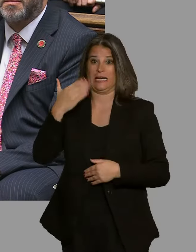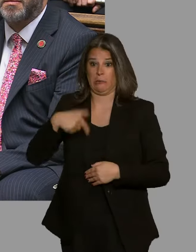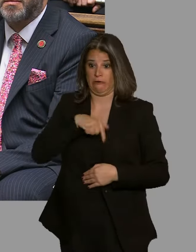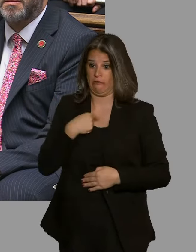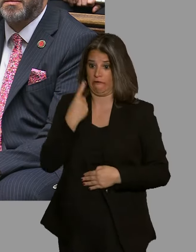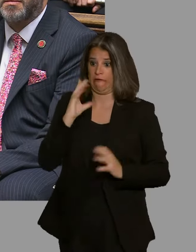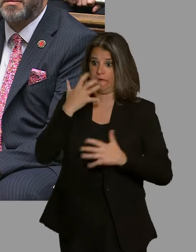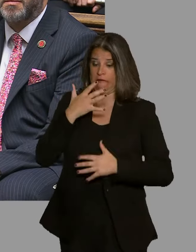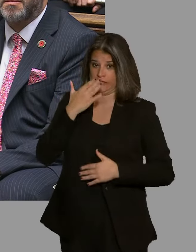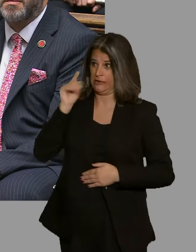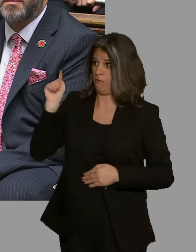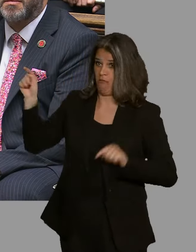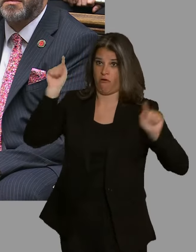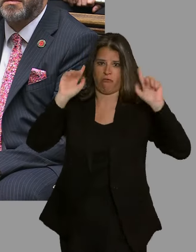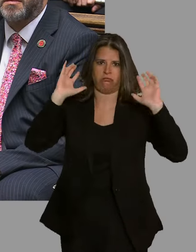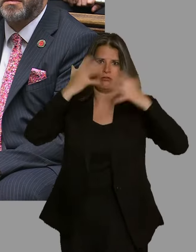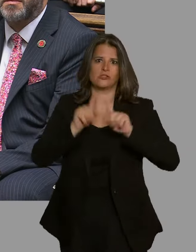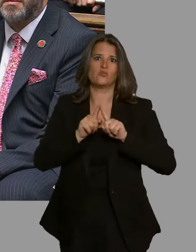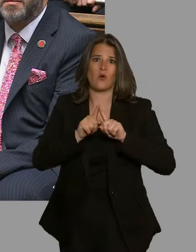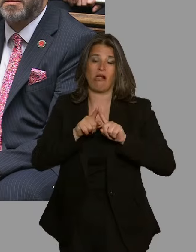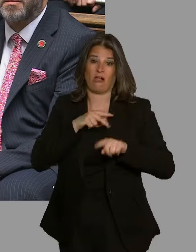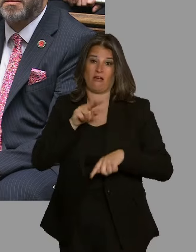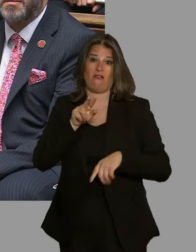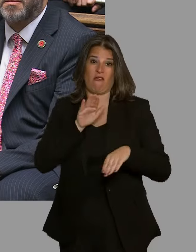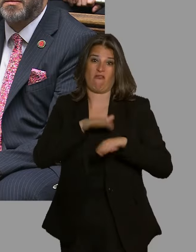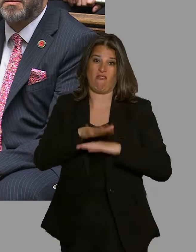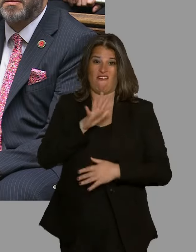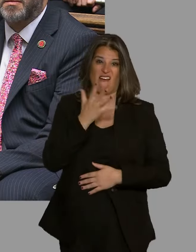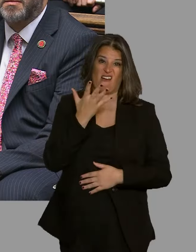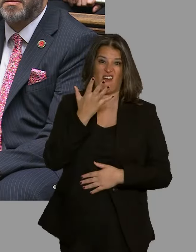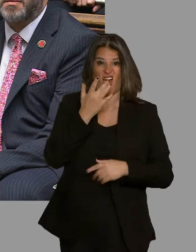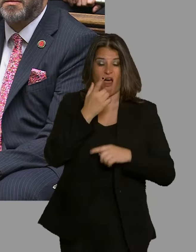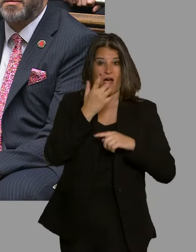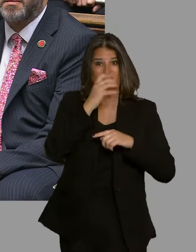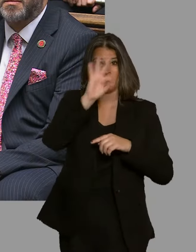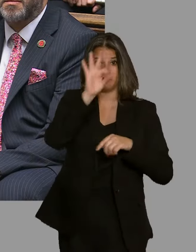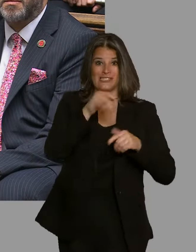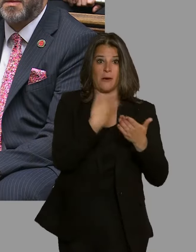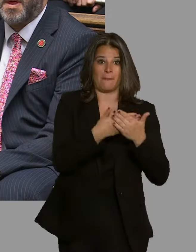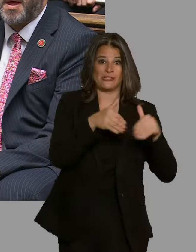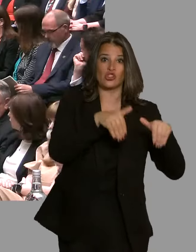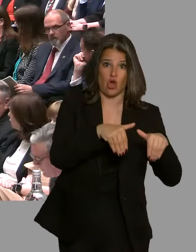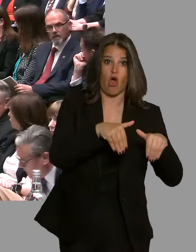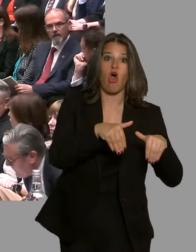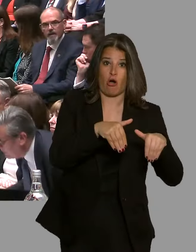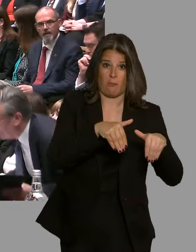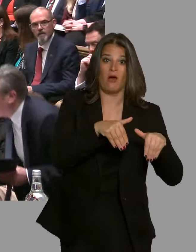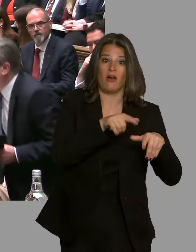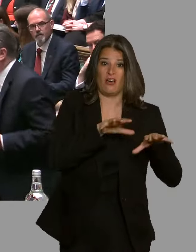and campaigners so we can discuss ways that local communities like mine can take back control of our high streets?